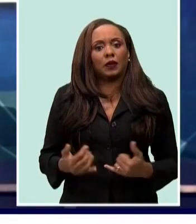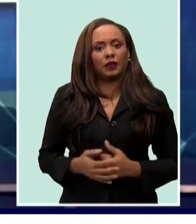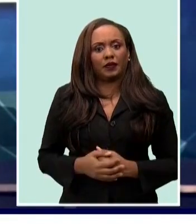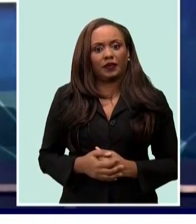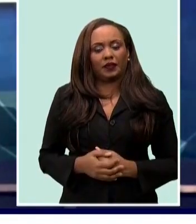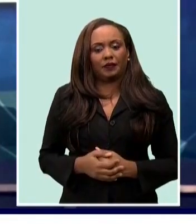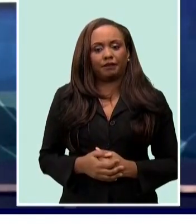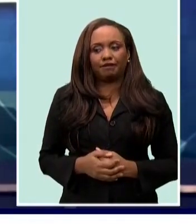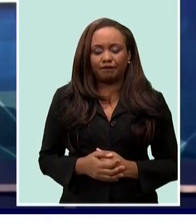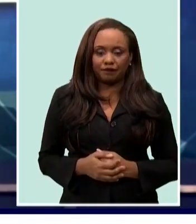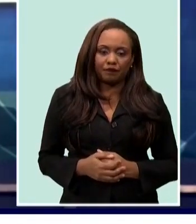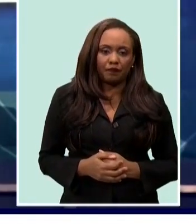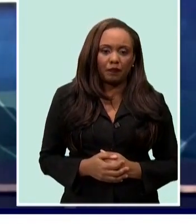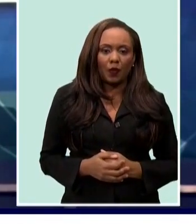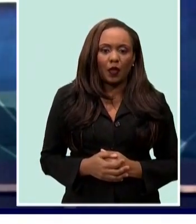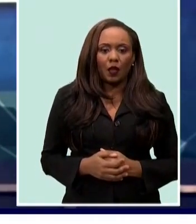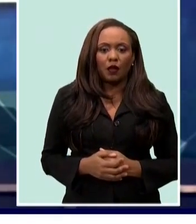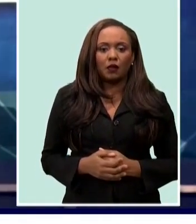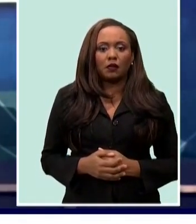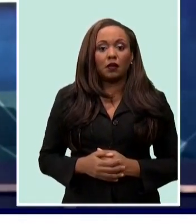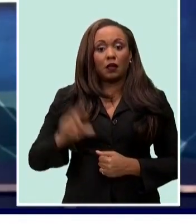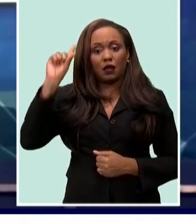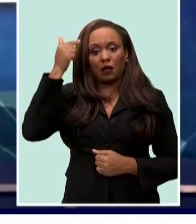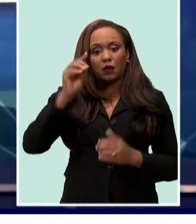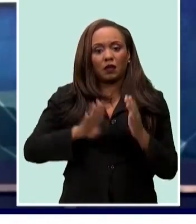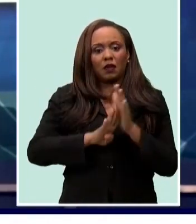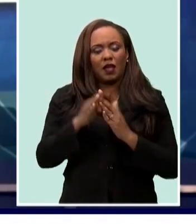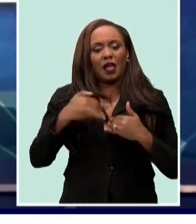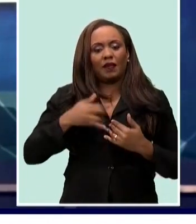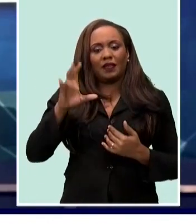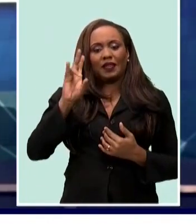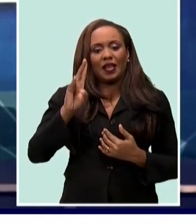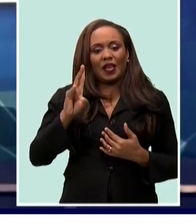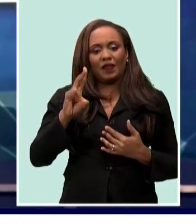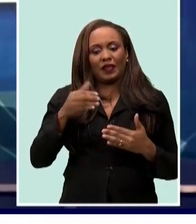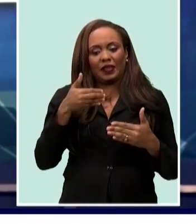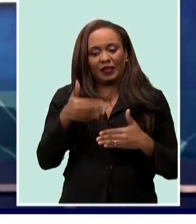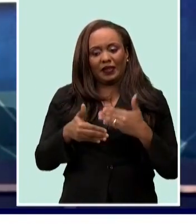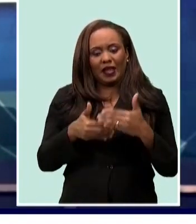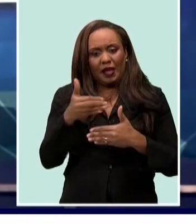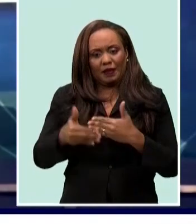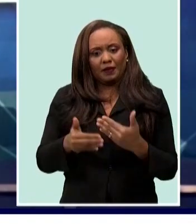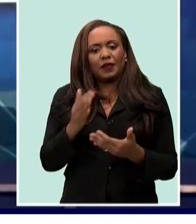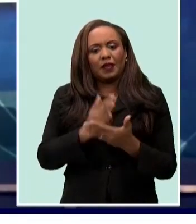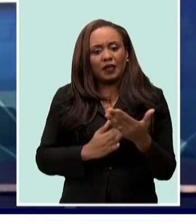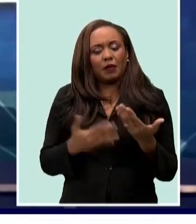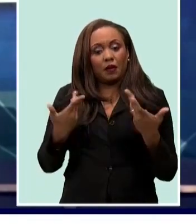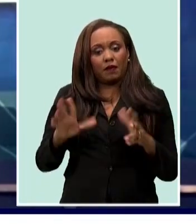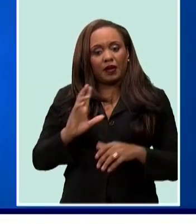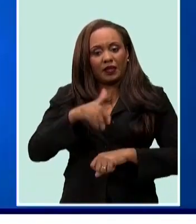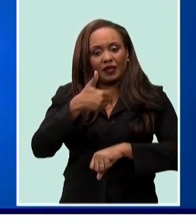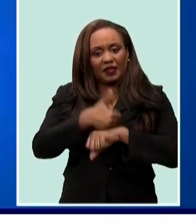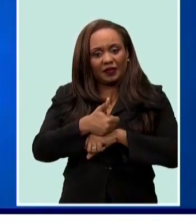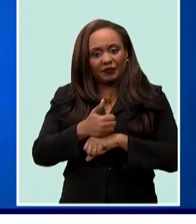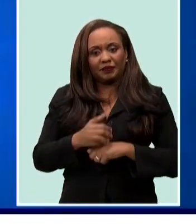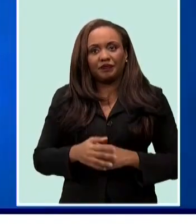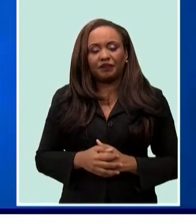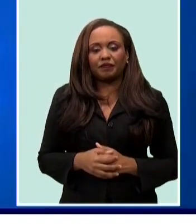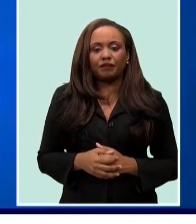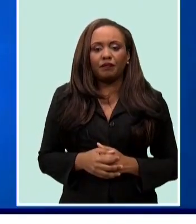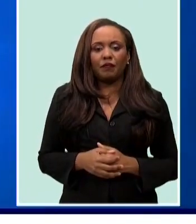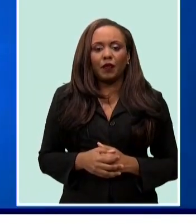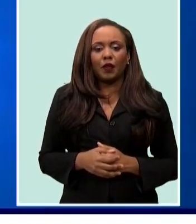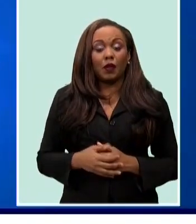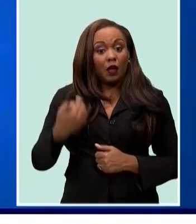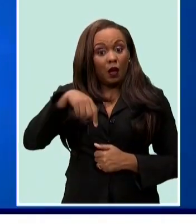Minister Cattle says that government's growth strategy includes 7 steps, some of which have been implemented already. We're doing a couple now, and that we